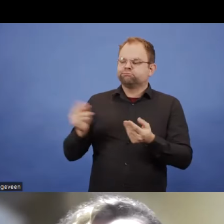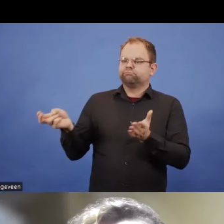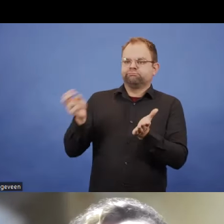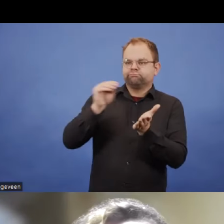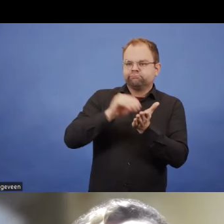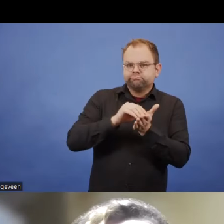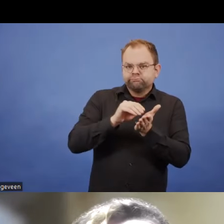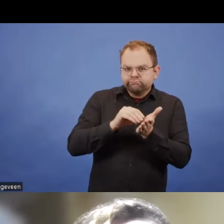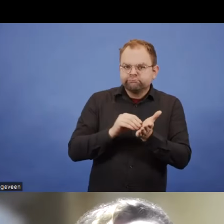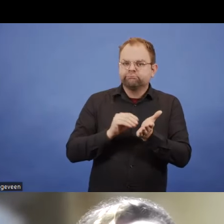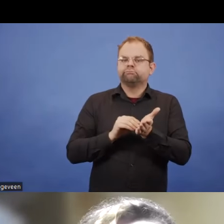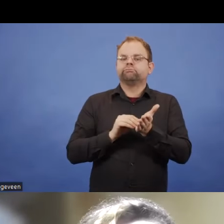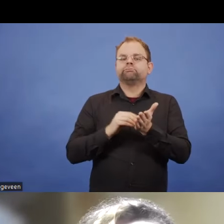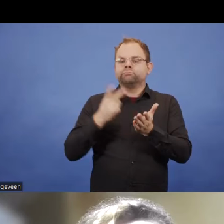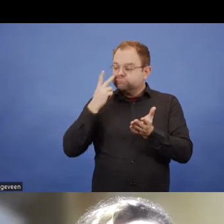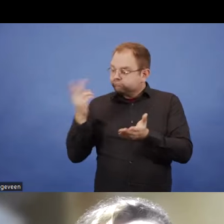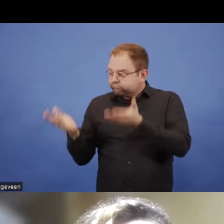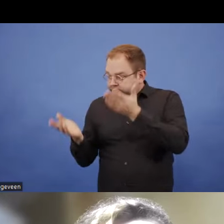Okay, so